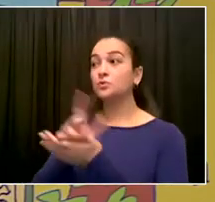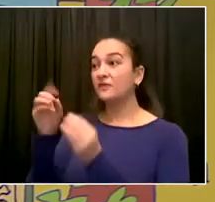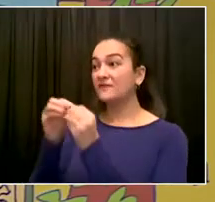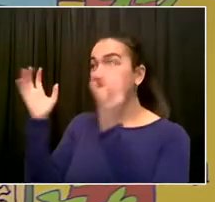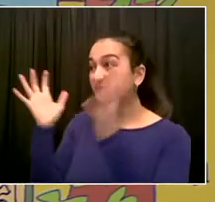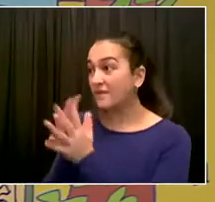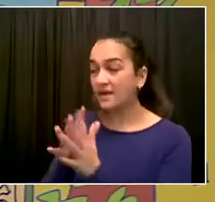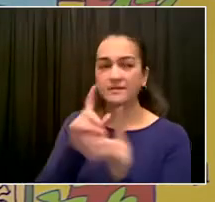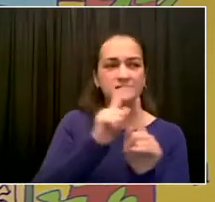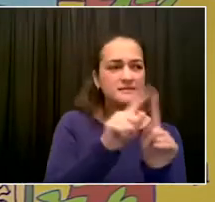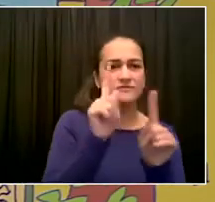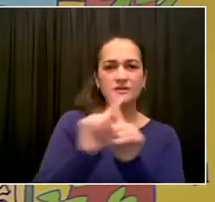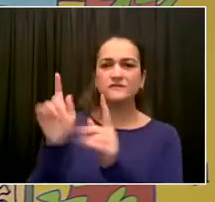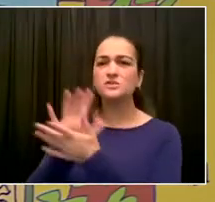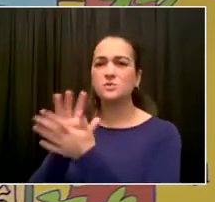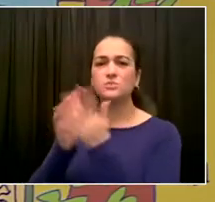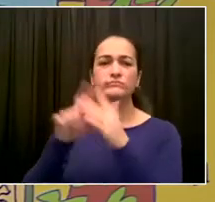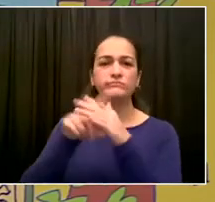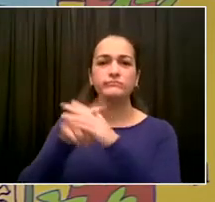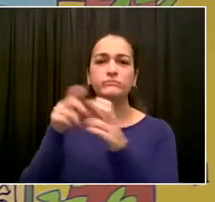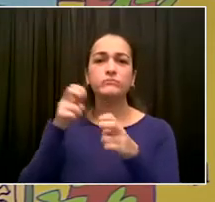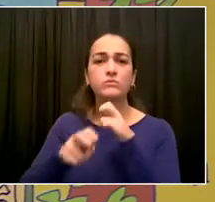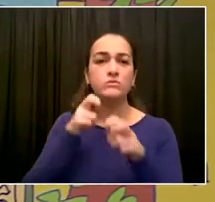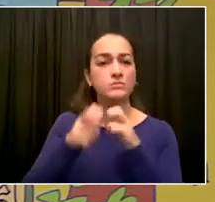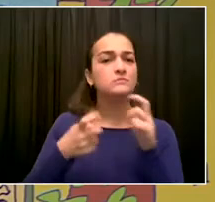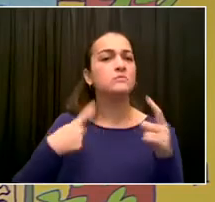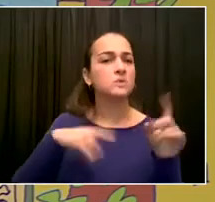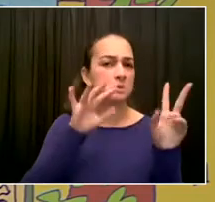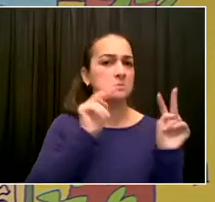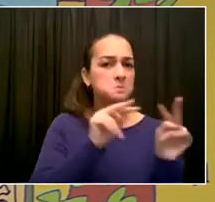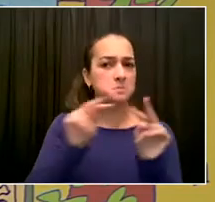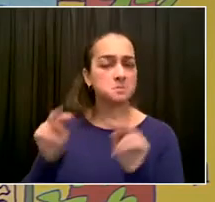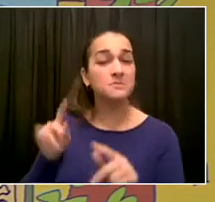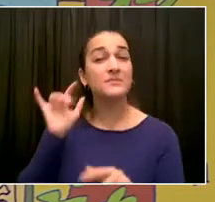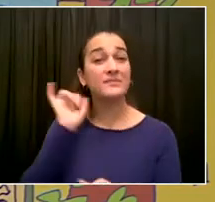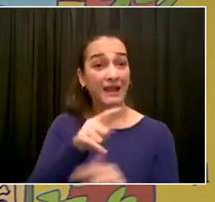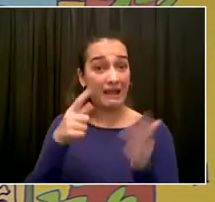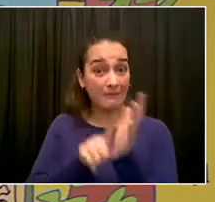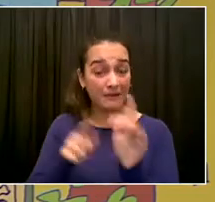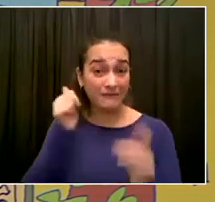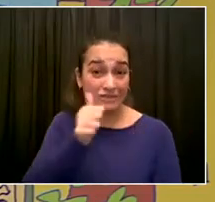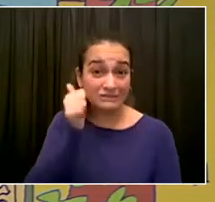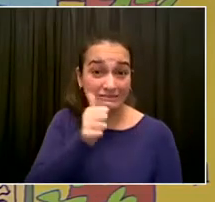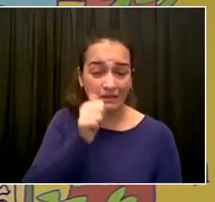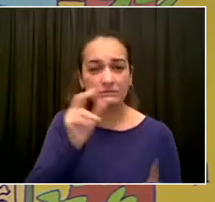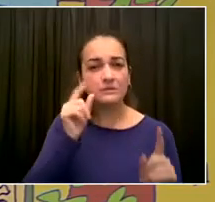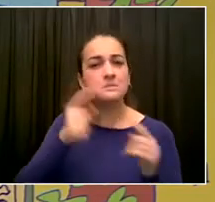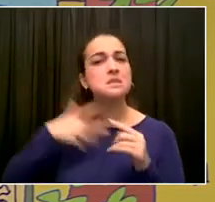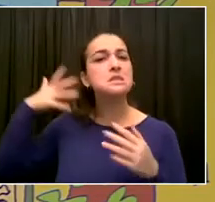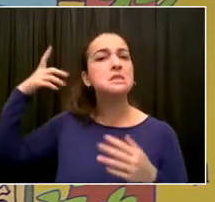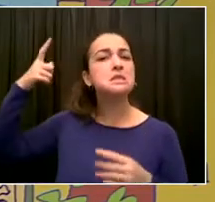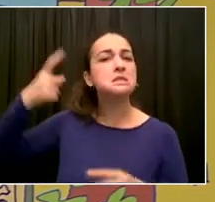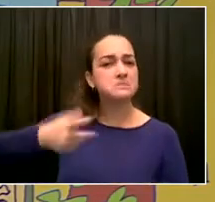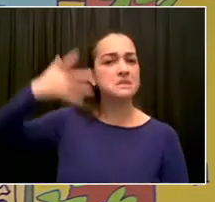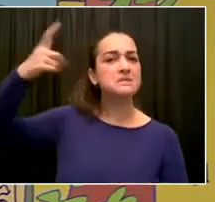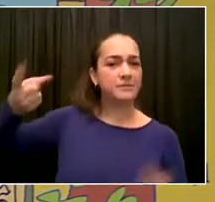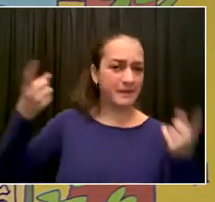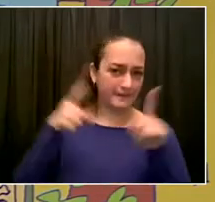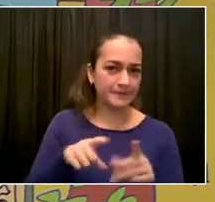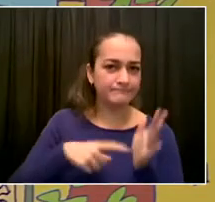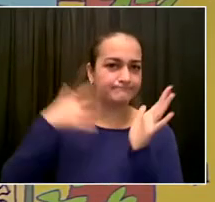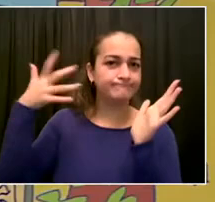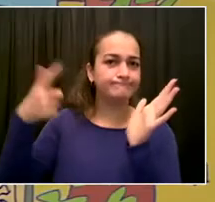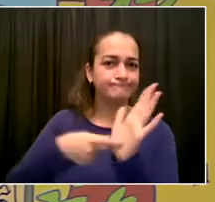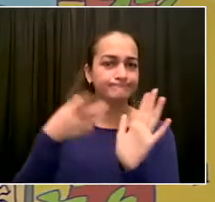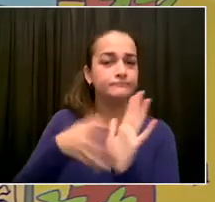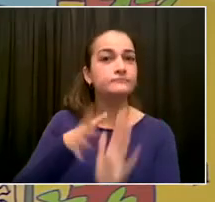these incidents are rare. So in terms of making whatever adjustments we need to, talked about the random scanning and the